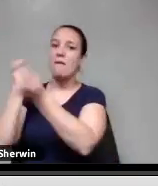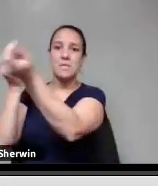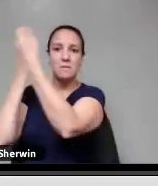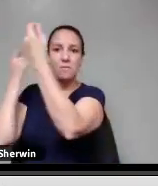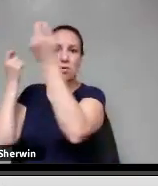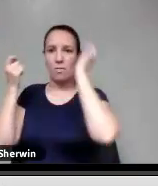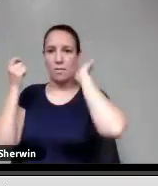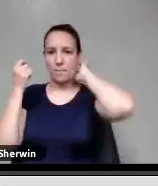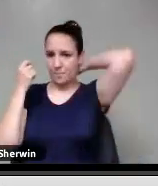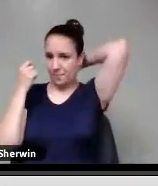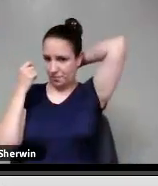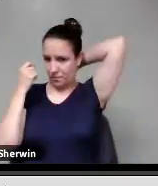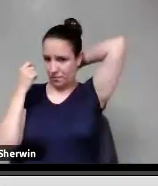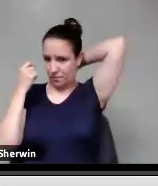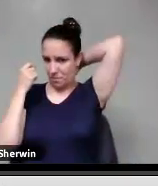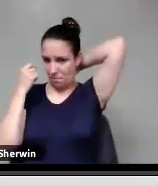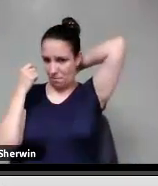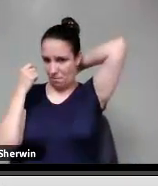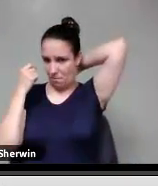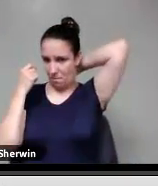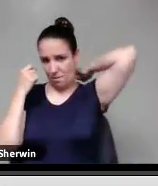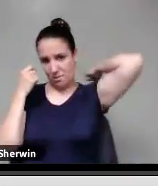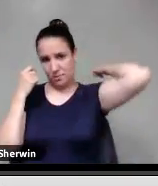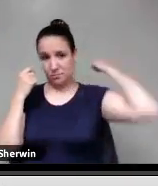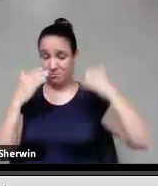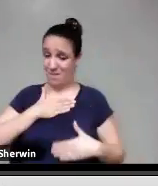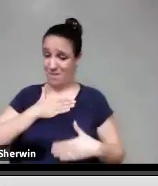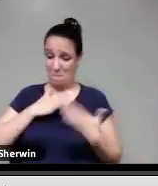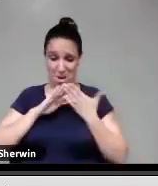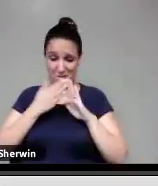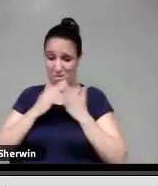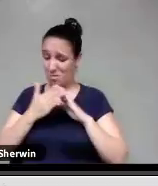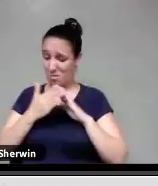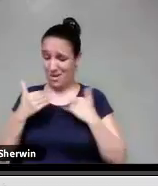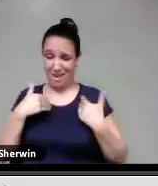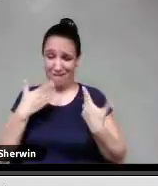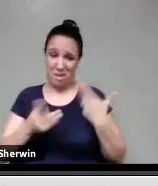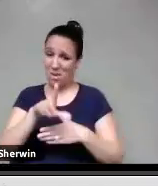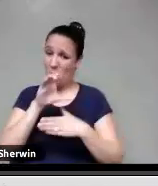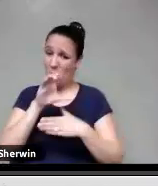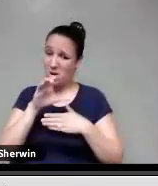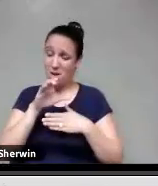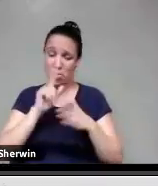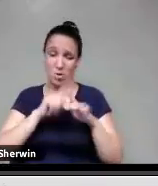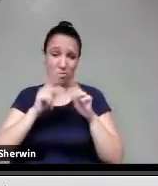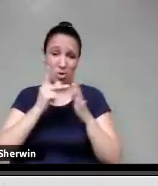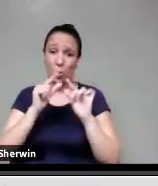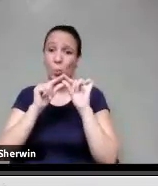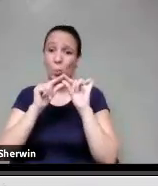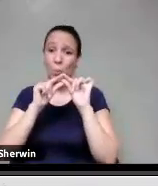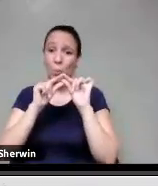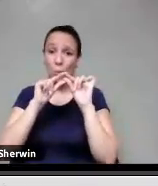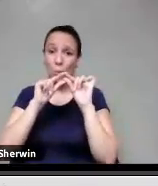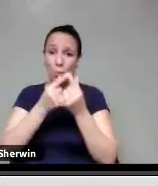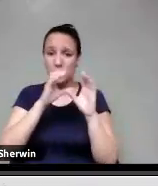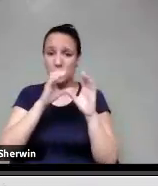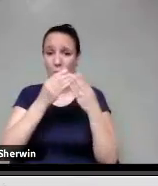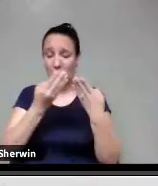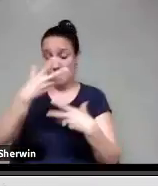in my community, there are probably 100. Where are their clubs meeting currently? Do you know somebody that already meets with